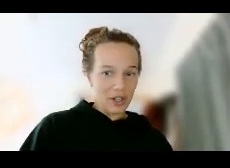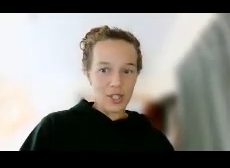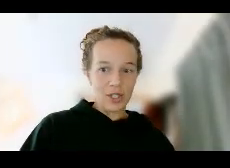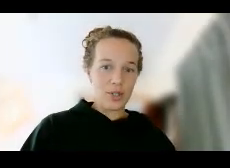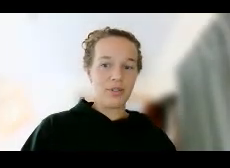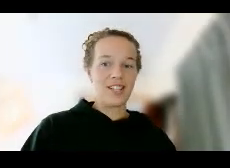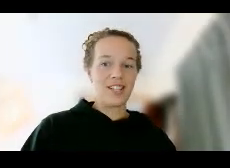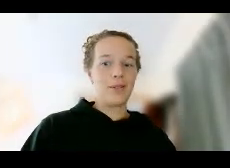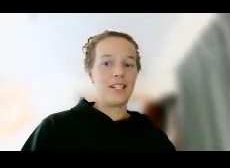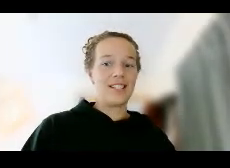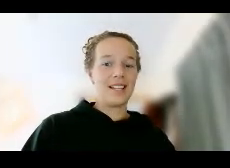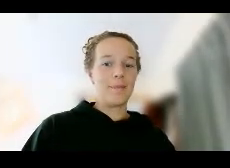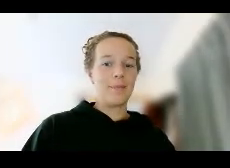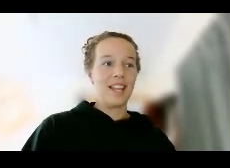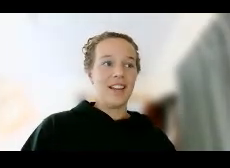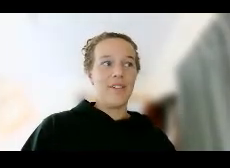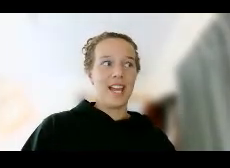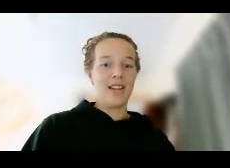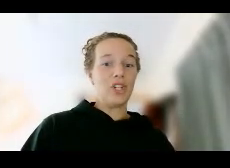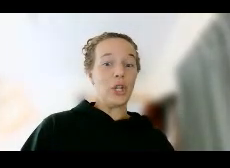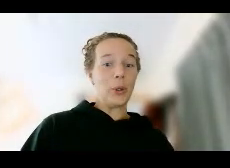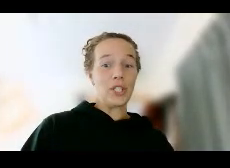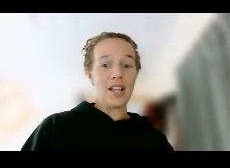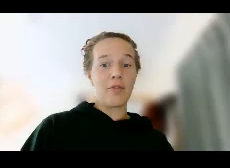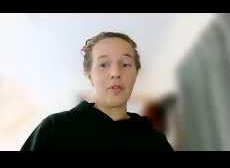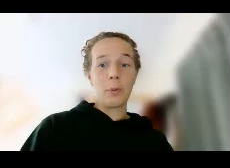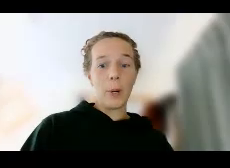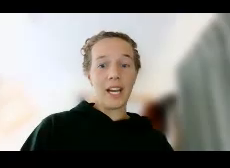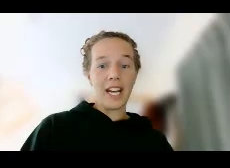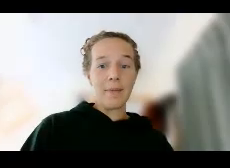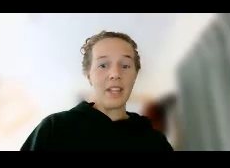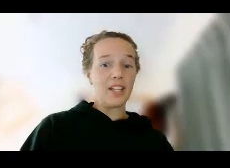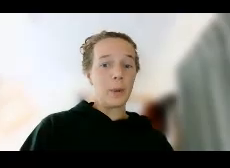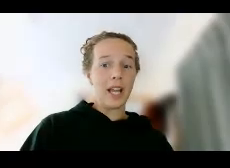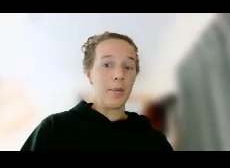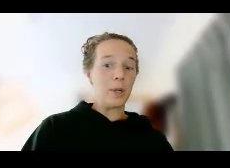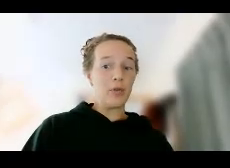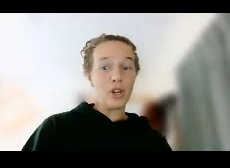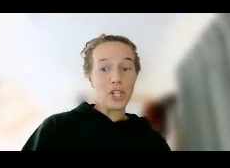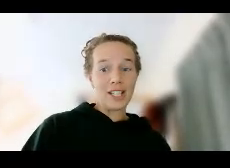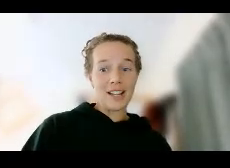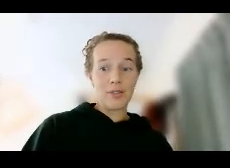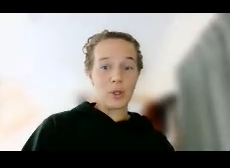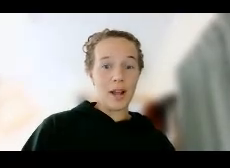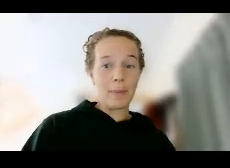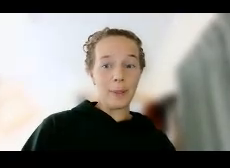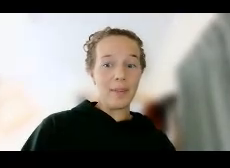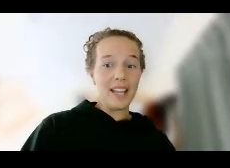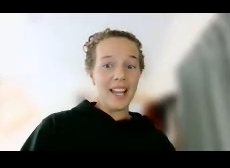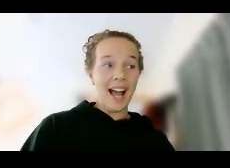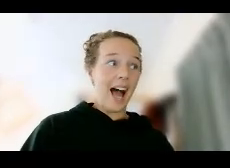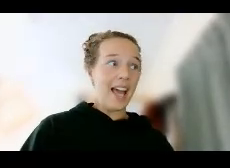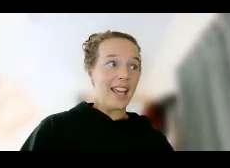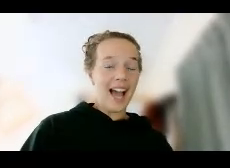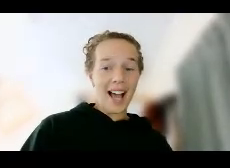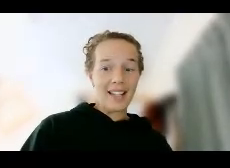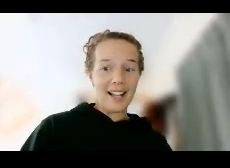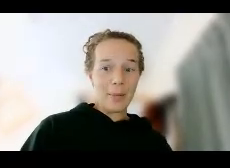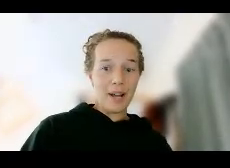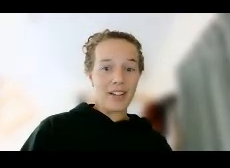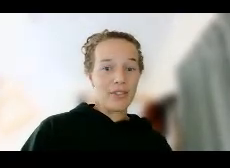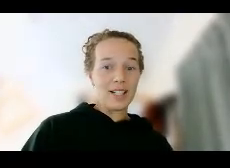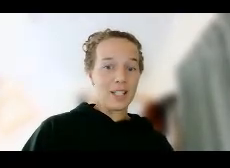still just scratching the surface here in BC. Then we look south of the border at the work happening in Washington State, for example.